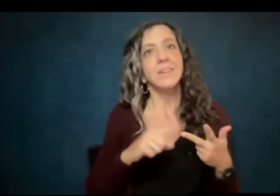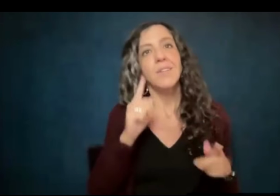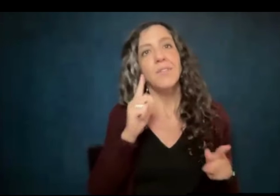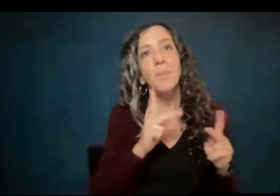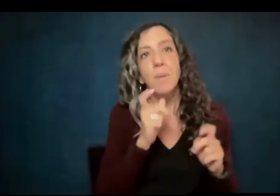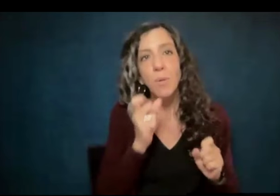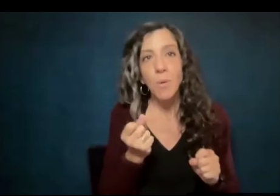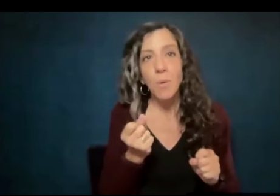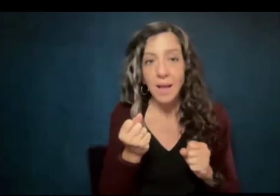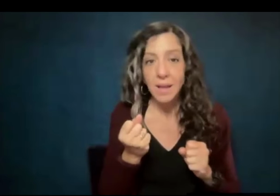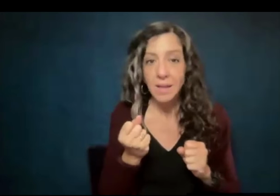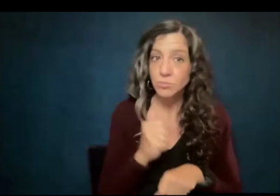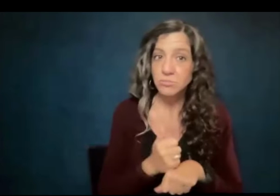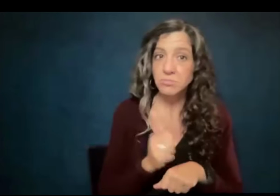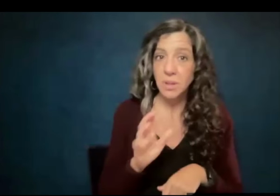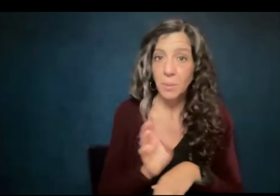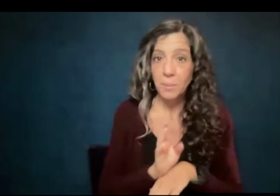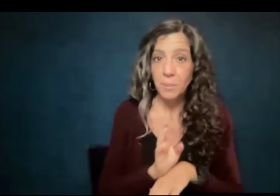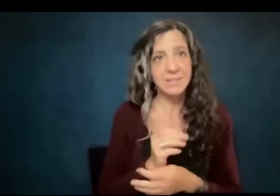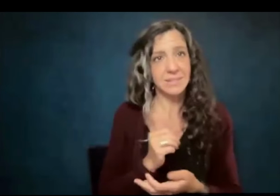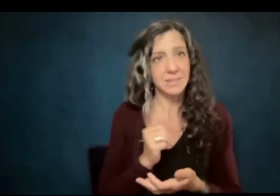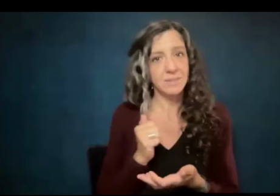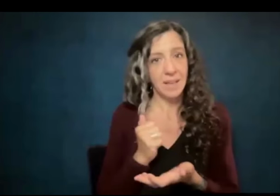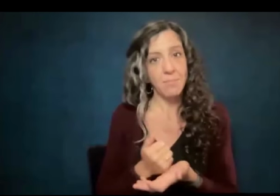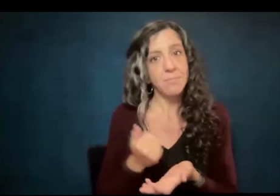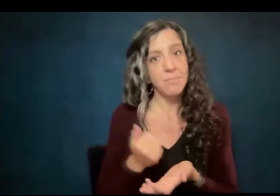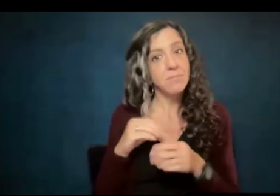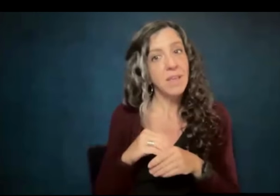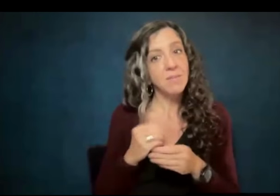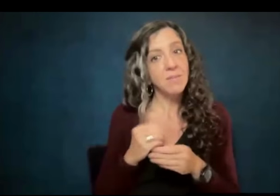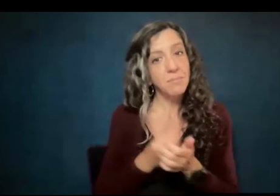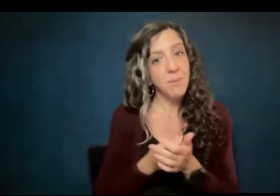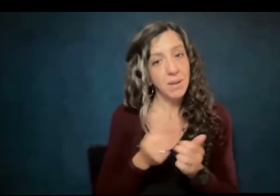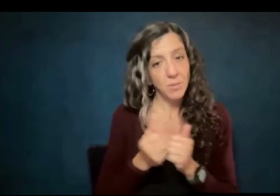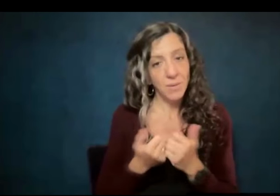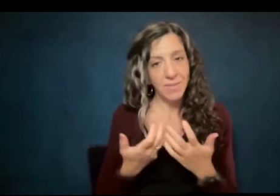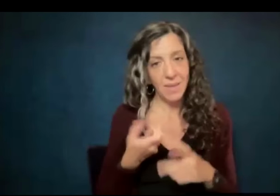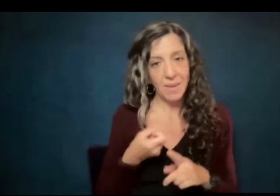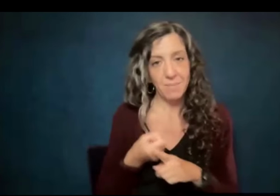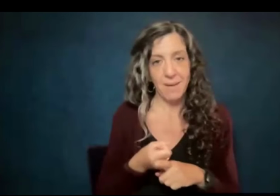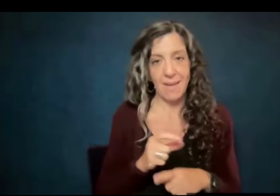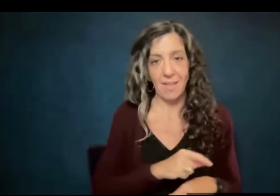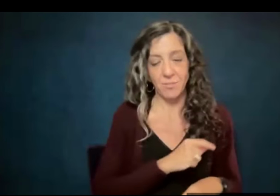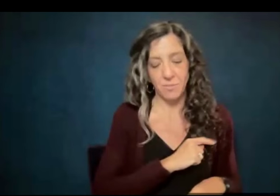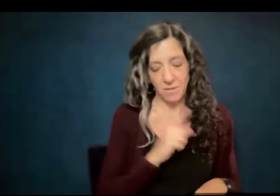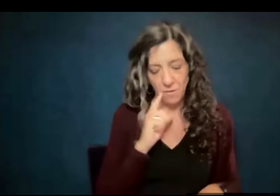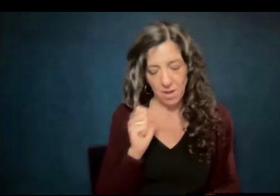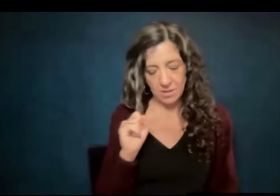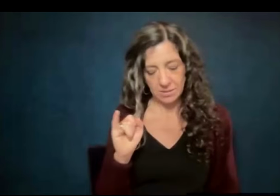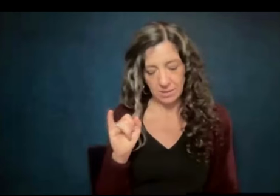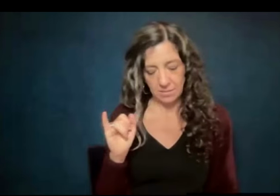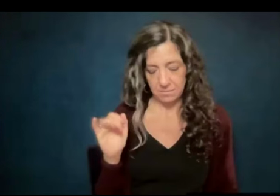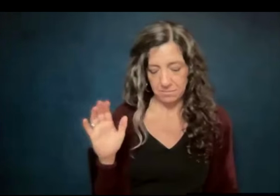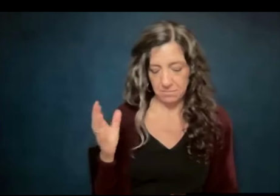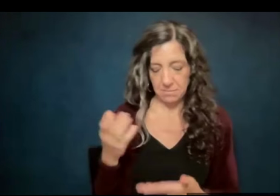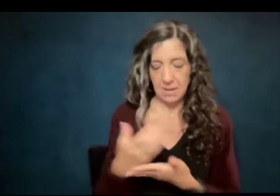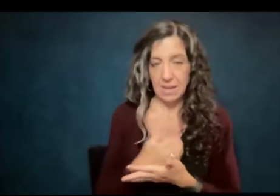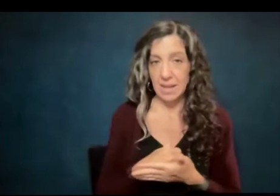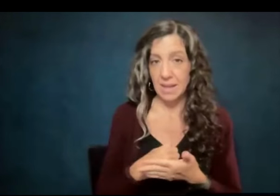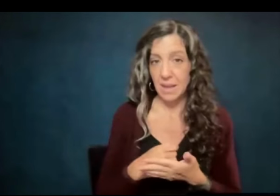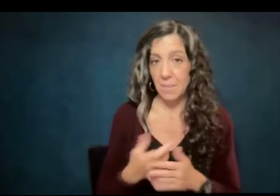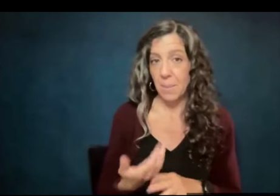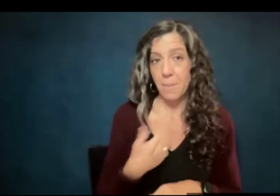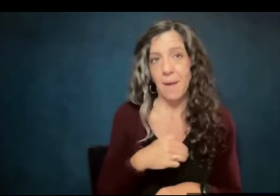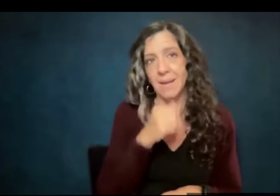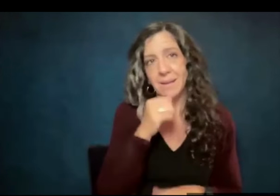their SSI eligibility. So any income that they're saving in the past doesn't count as income for